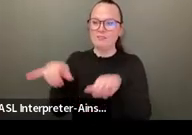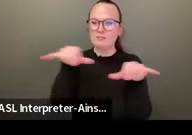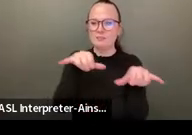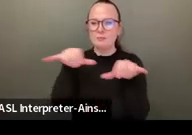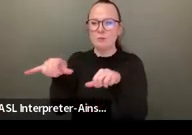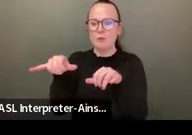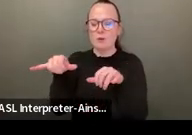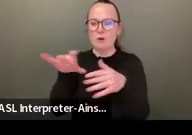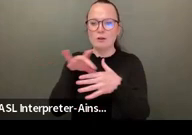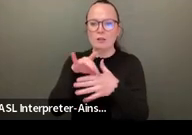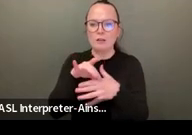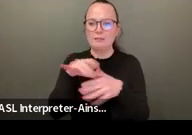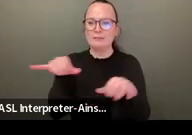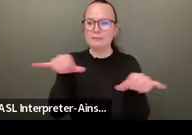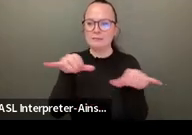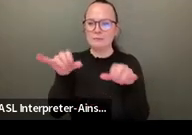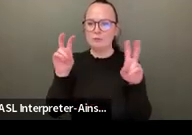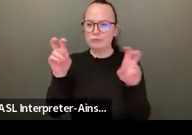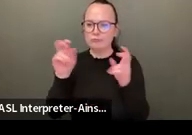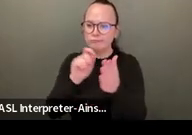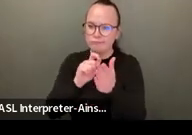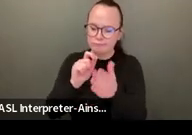general ed content that's being